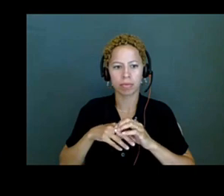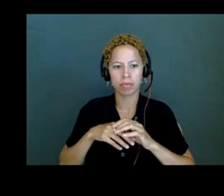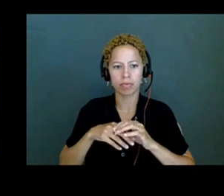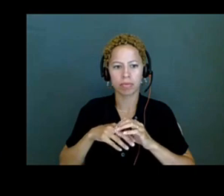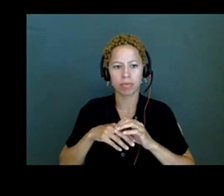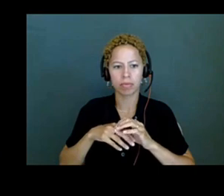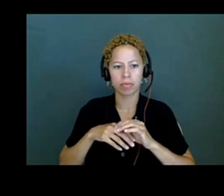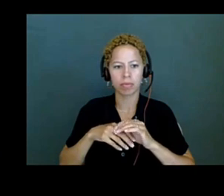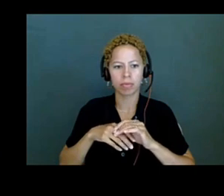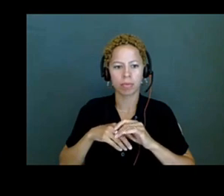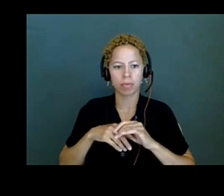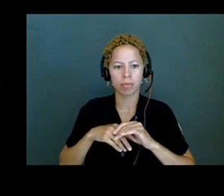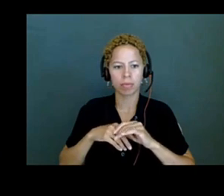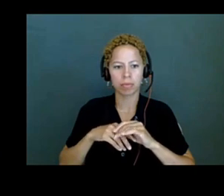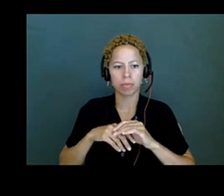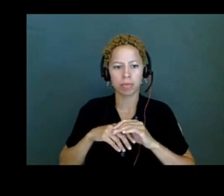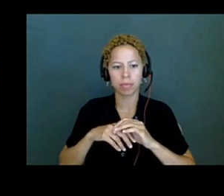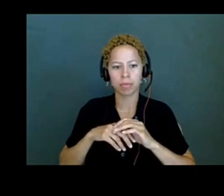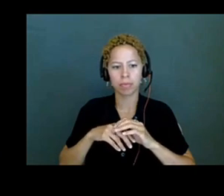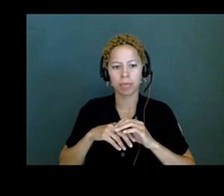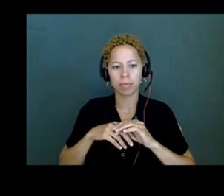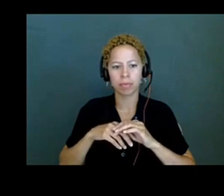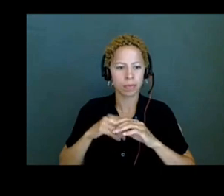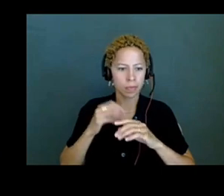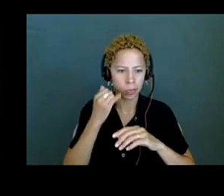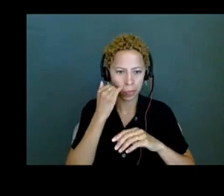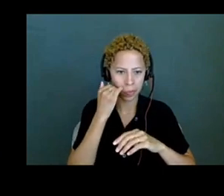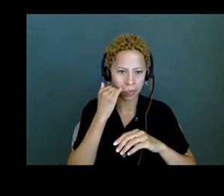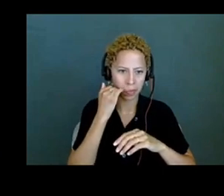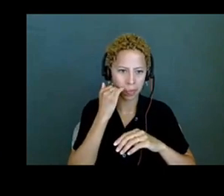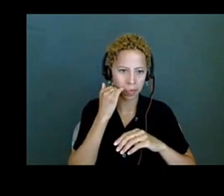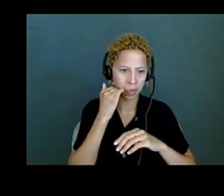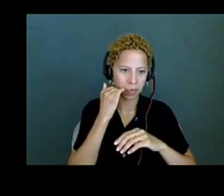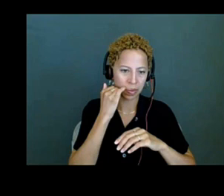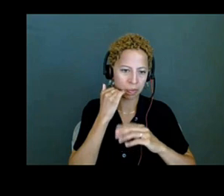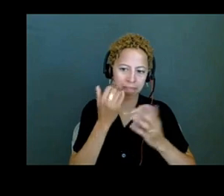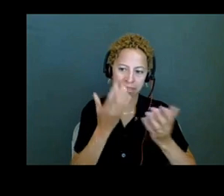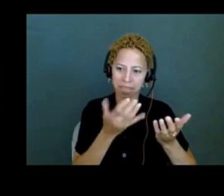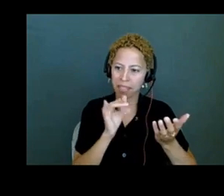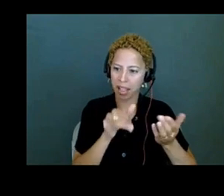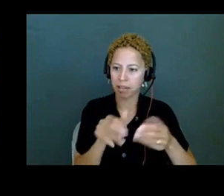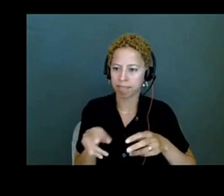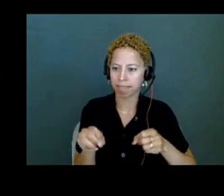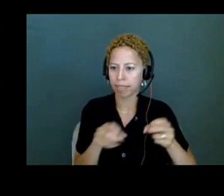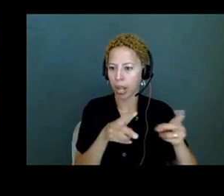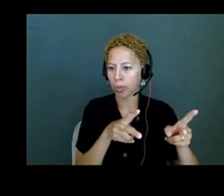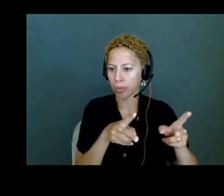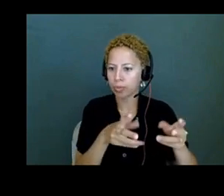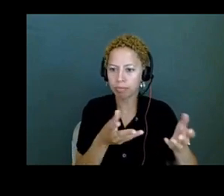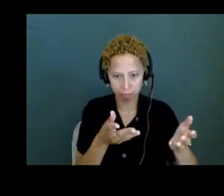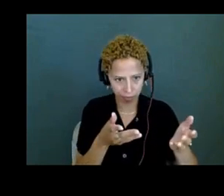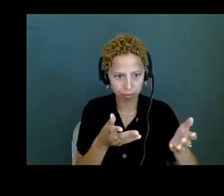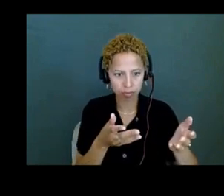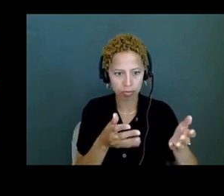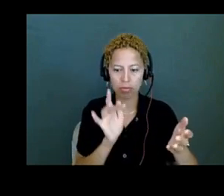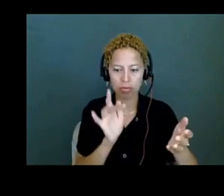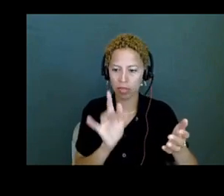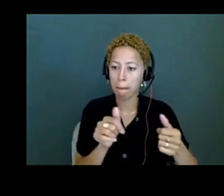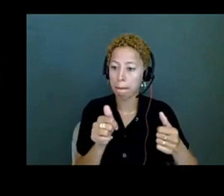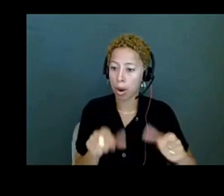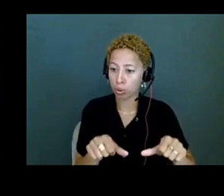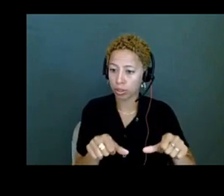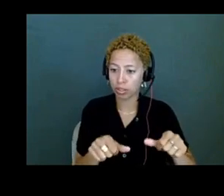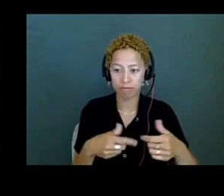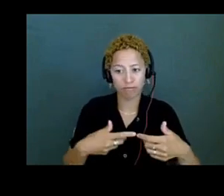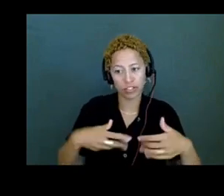there we go. So it's there, I hit post, and it would be a